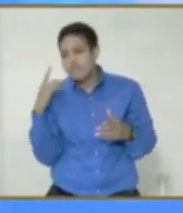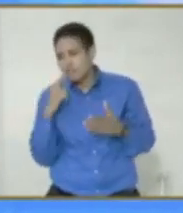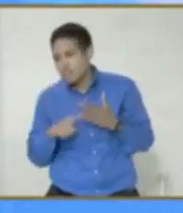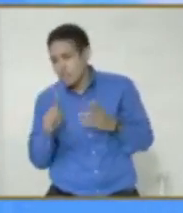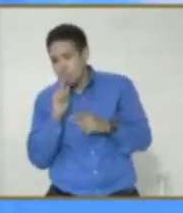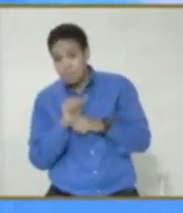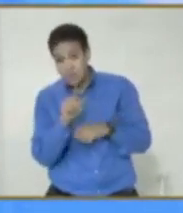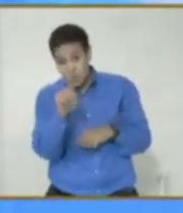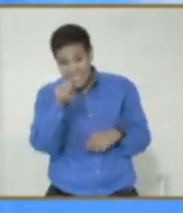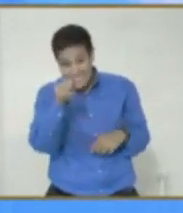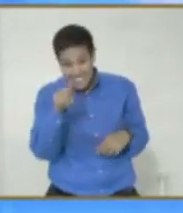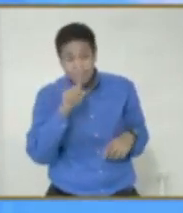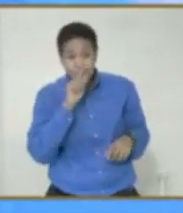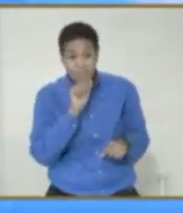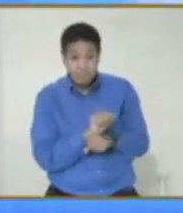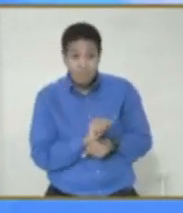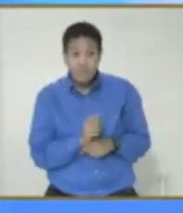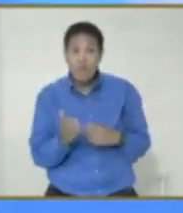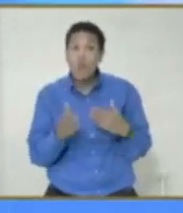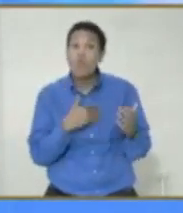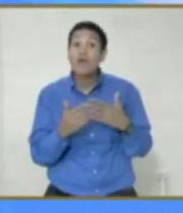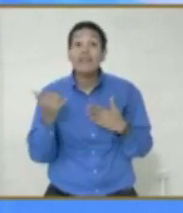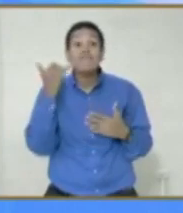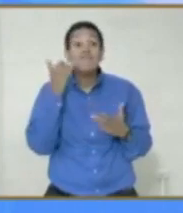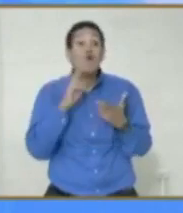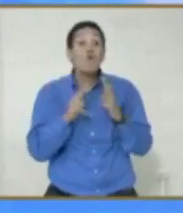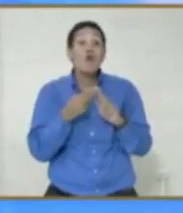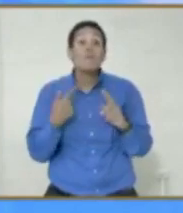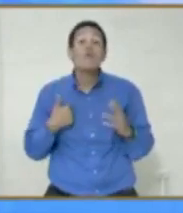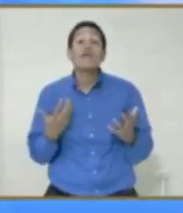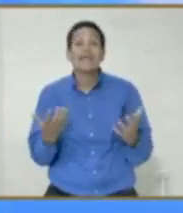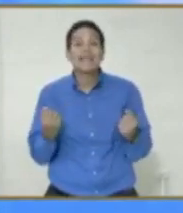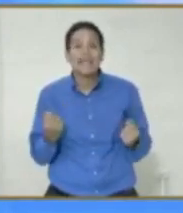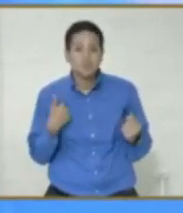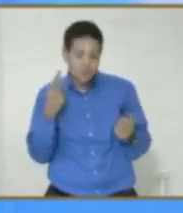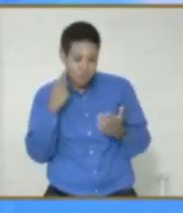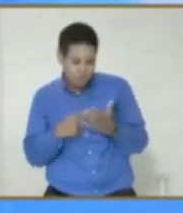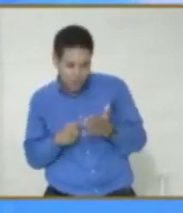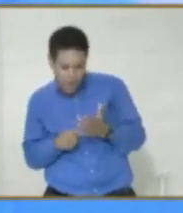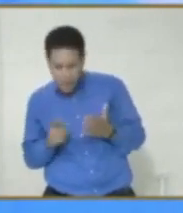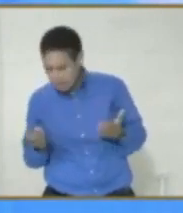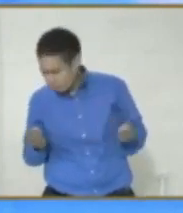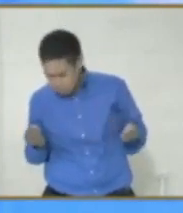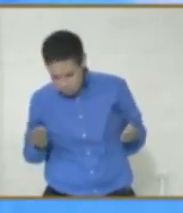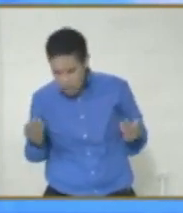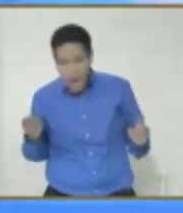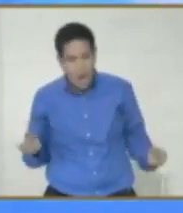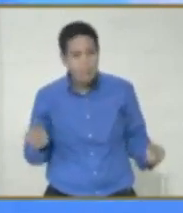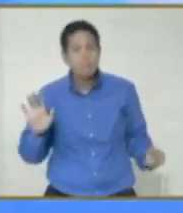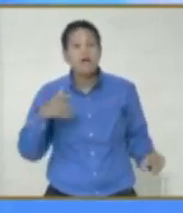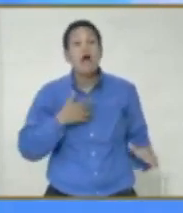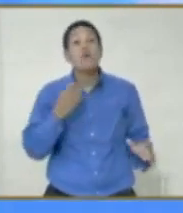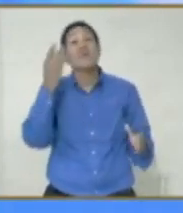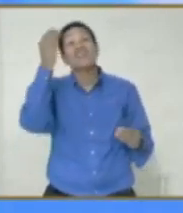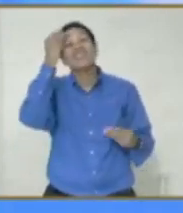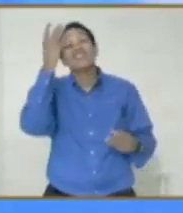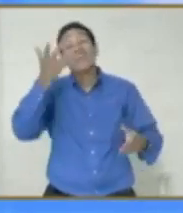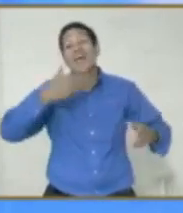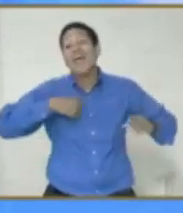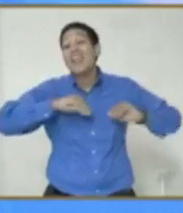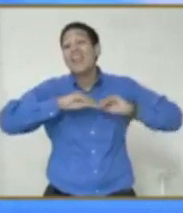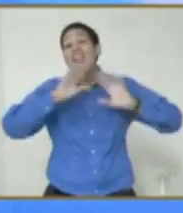are really in need. And whatever phone number that we get, we also check it. And I want to state for the records, I've made it clear to